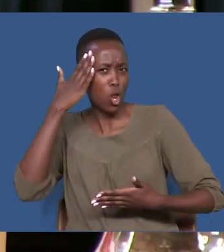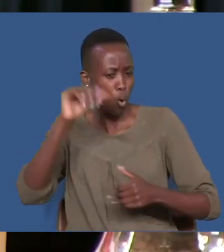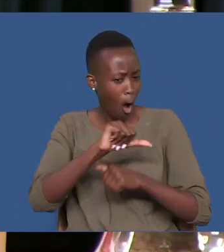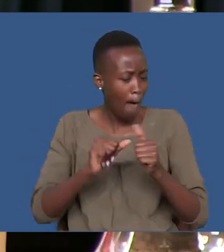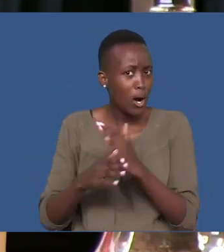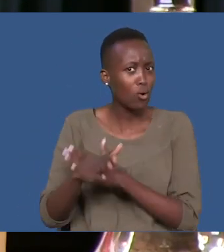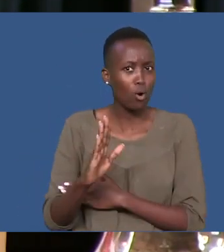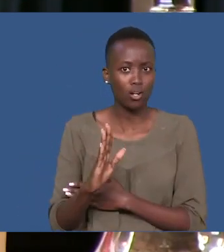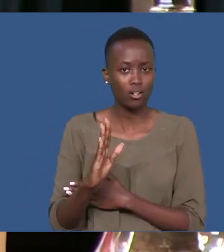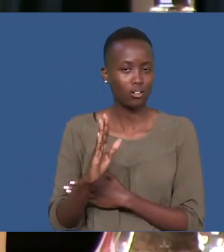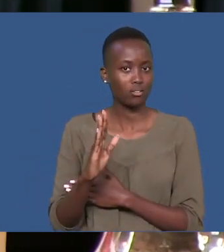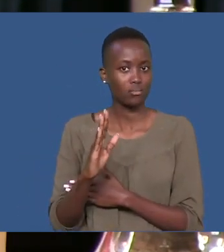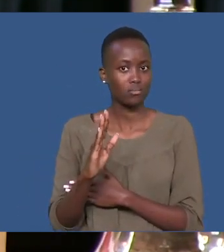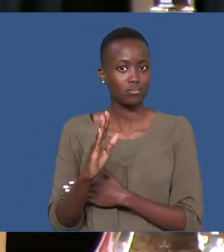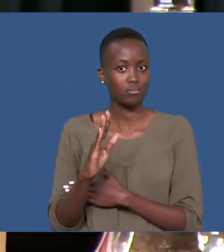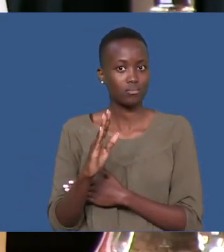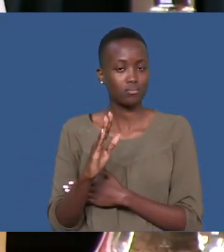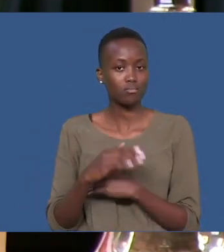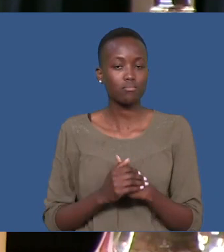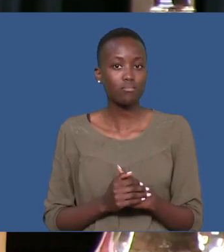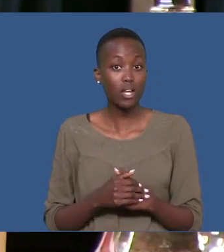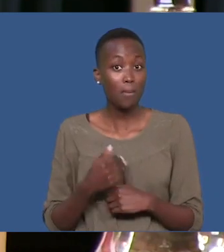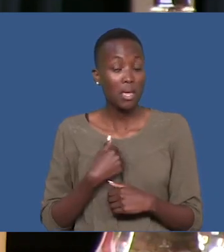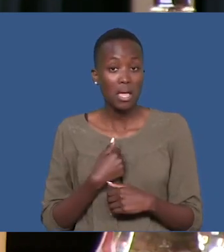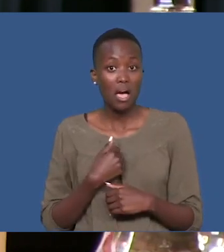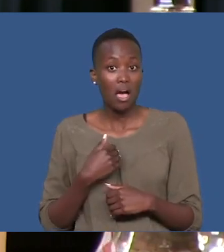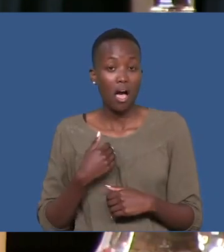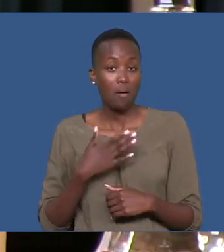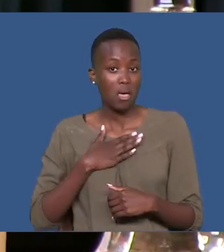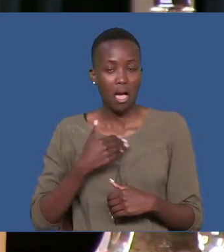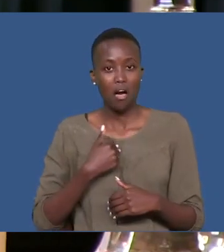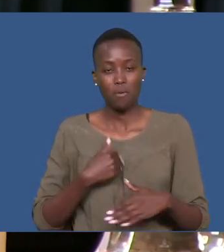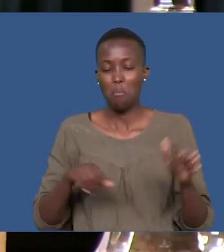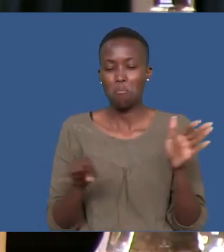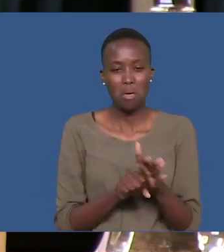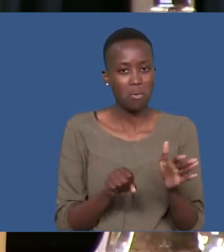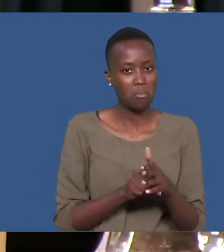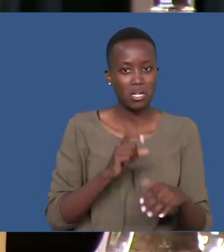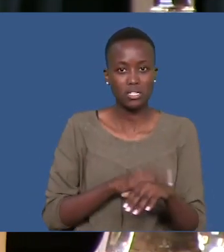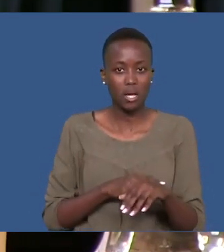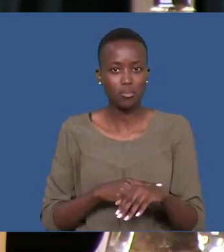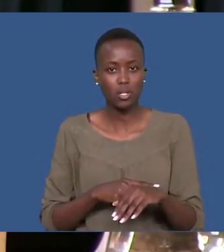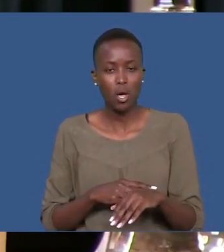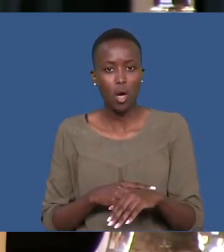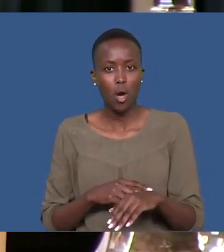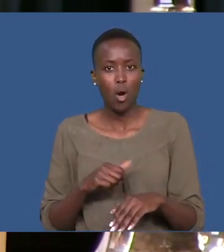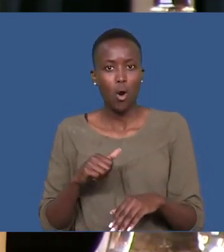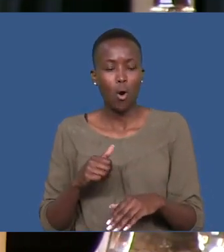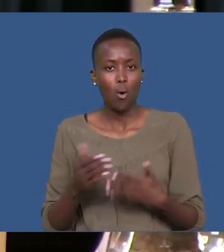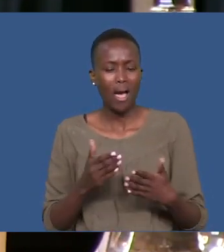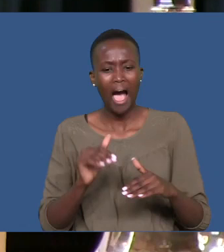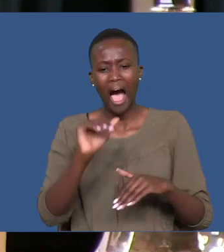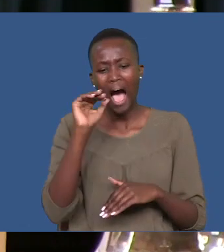way. I have heard many times when I have called for altar call, young people later on telling me, you know, I did